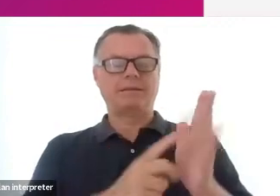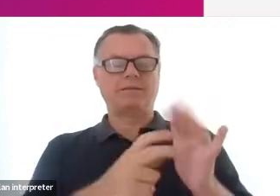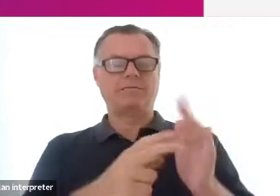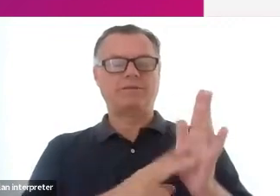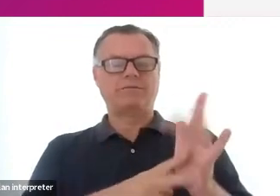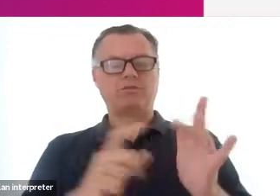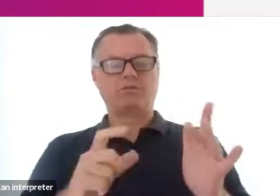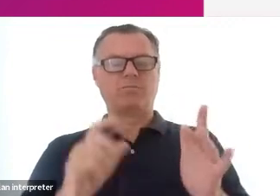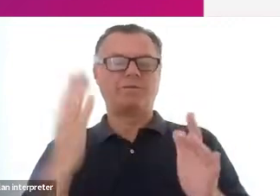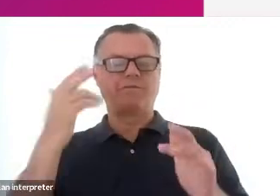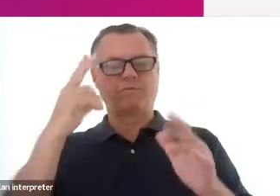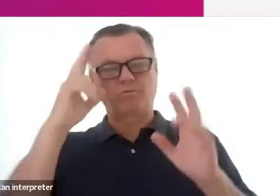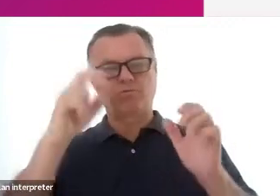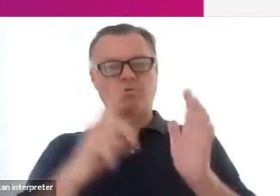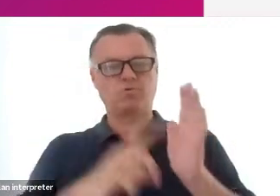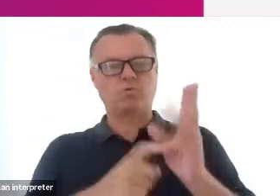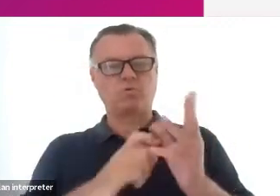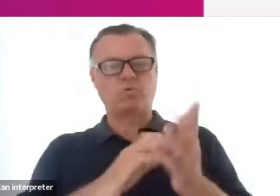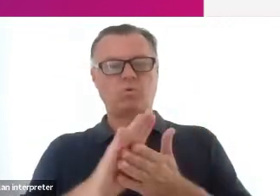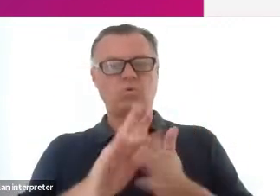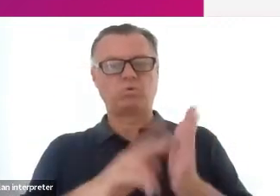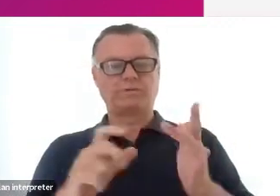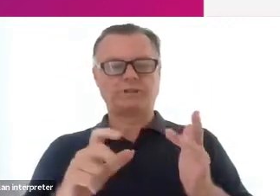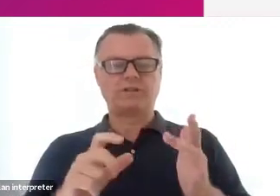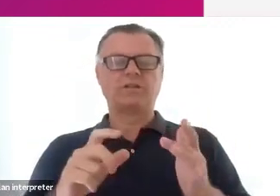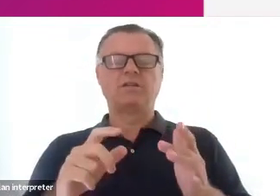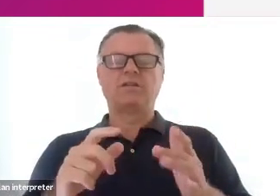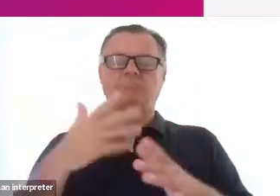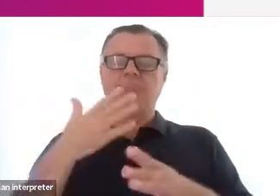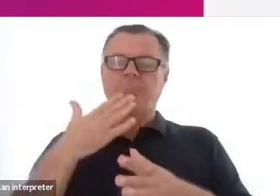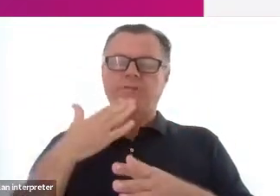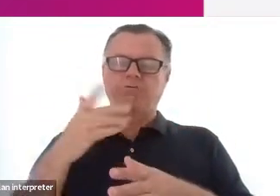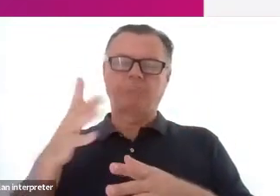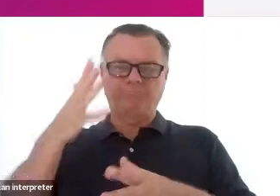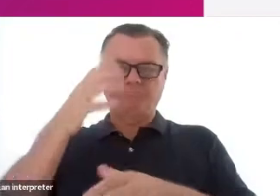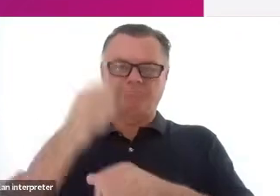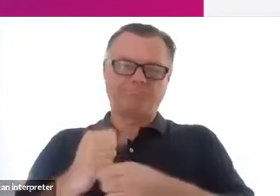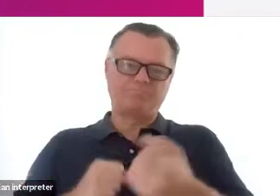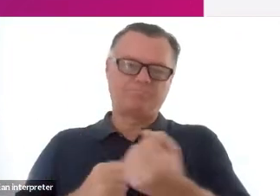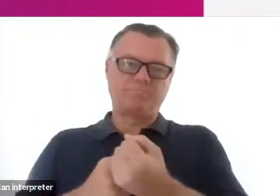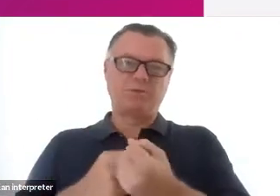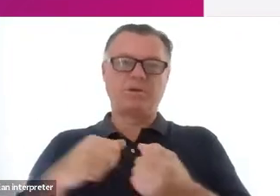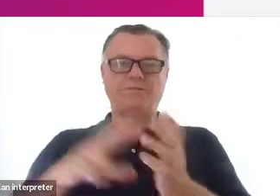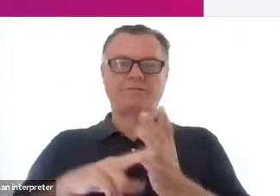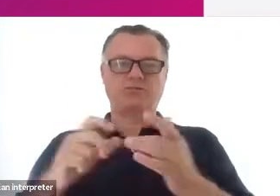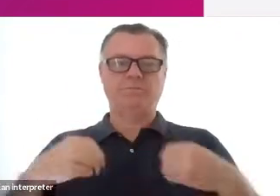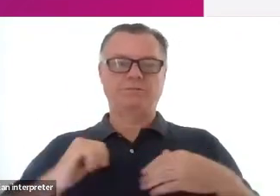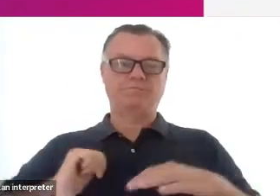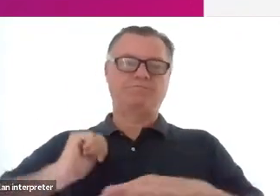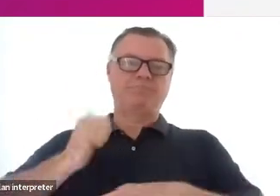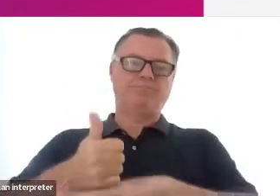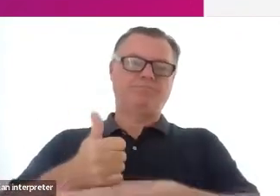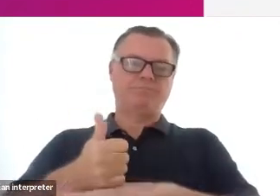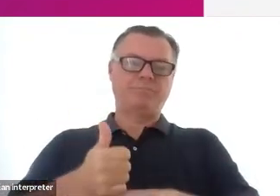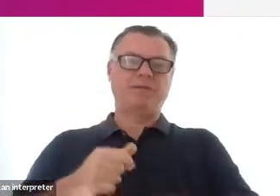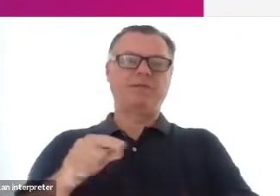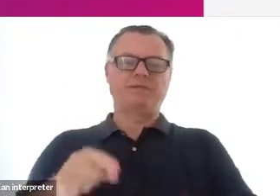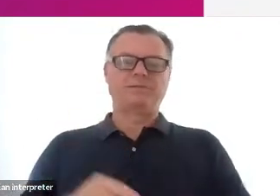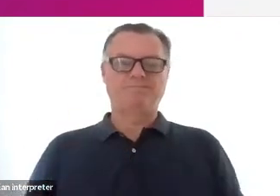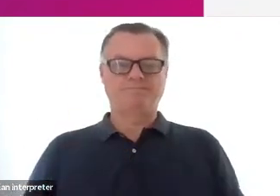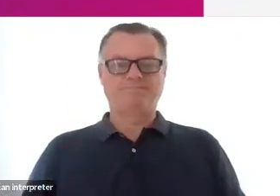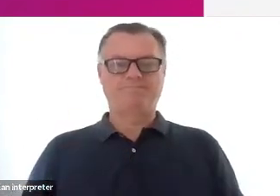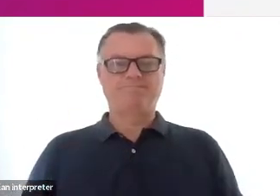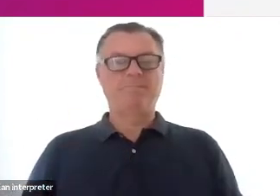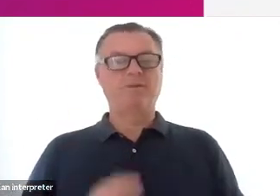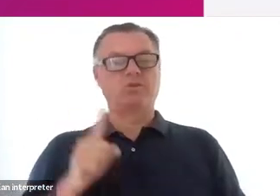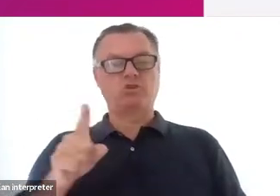Launch Vic, thank you for your continued belief in the incredible founders in Victoria that are building this space as well.